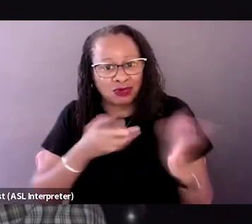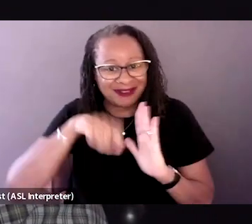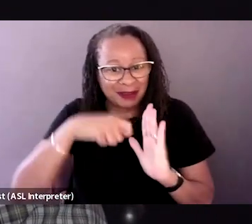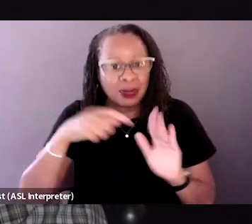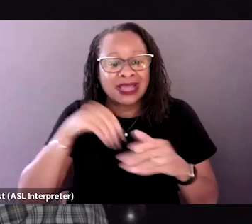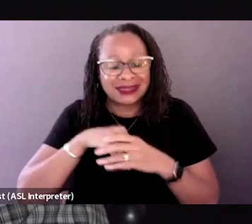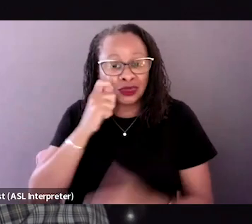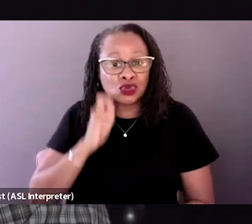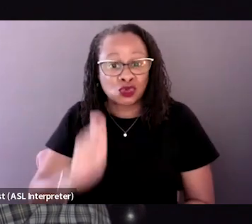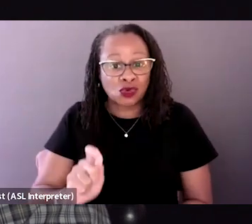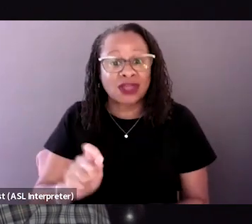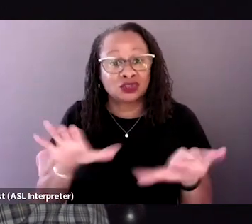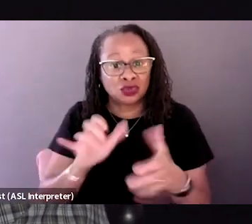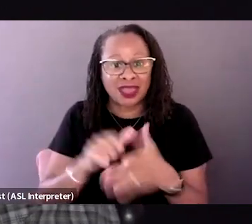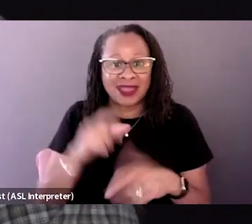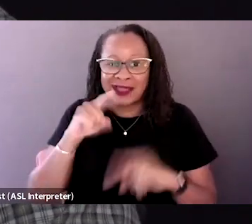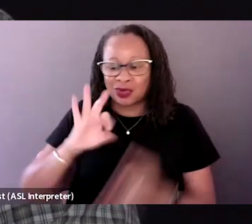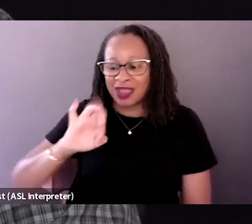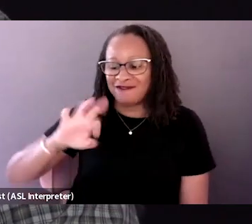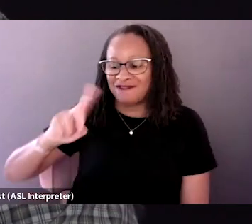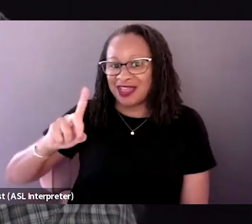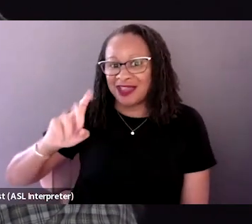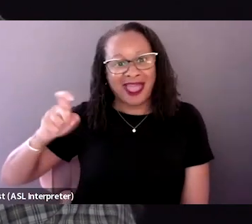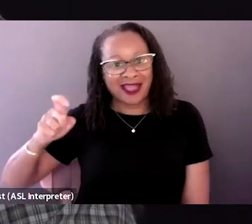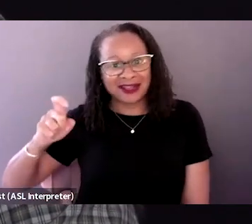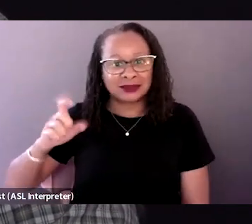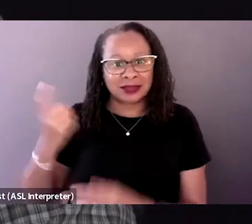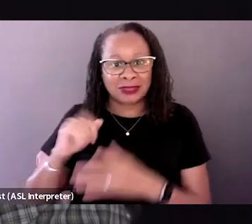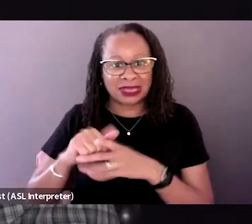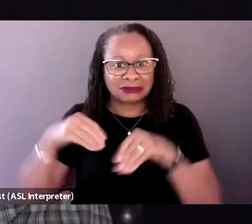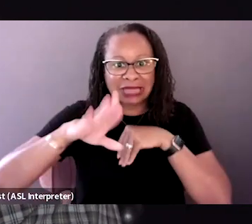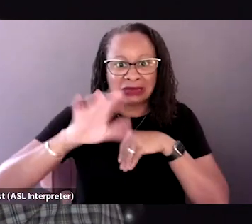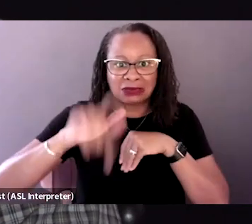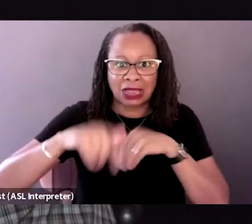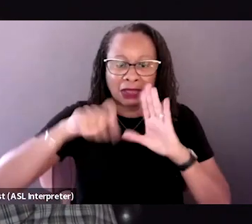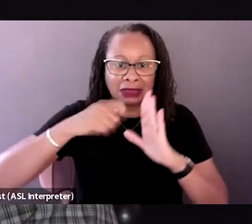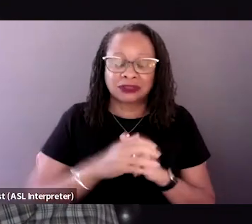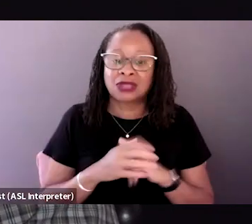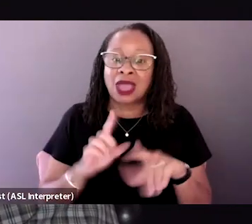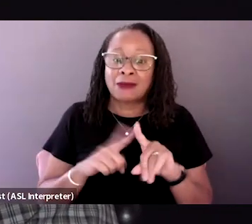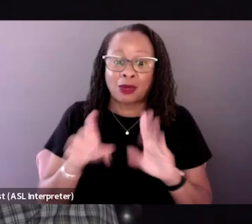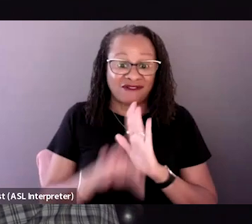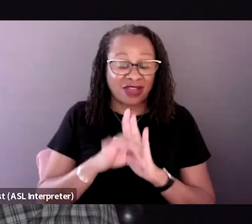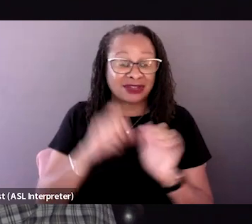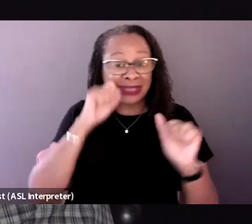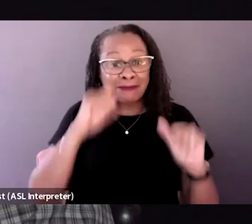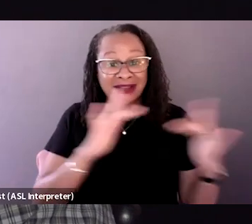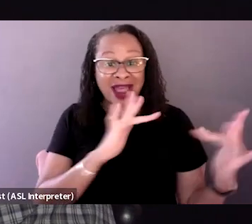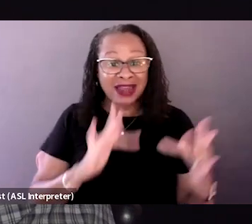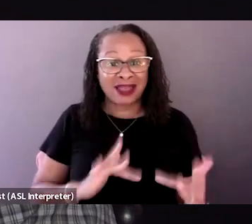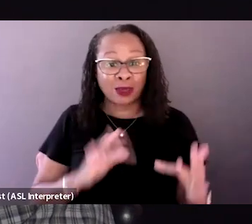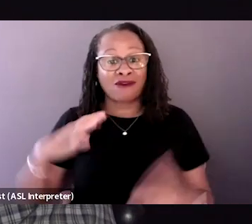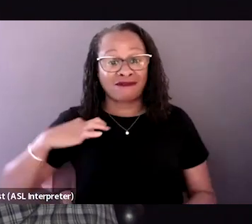bring cameras into Ukraine to do that. But you can't just FedEx something into a war zone. So we actually discovered that there is an